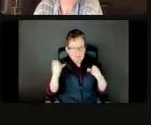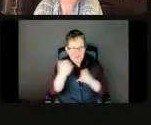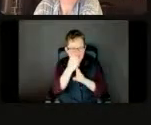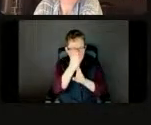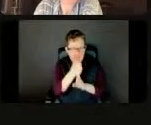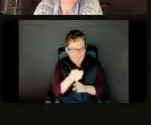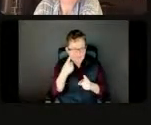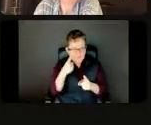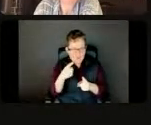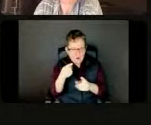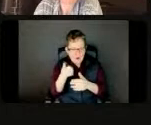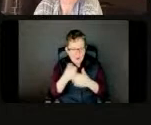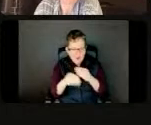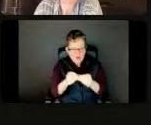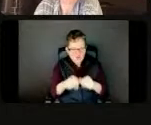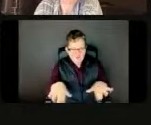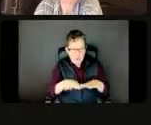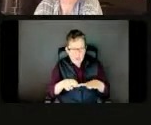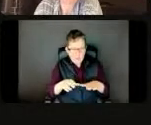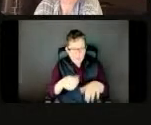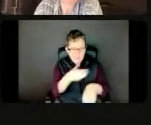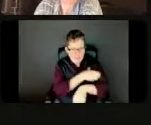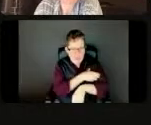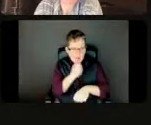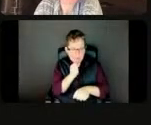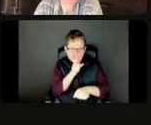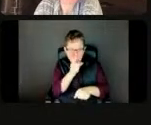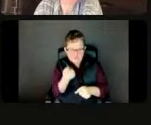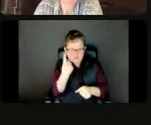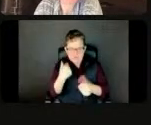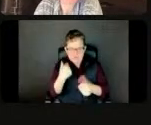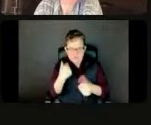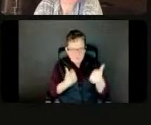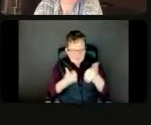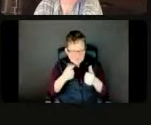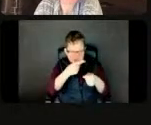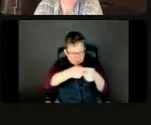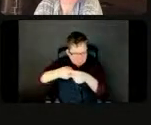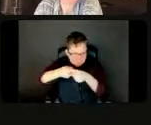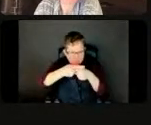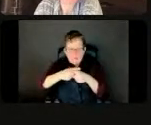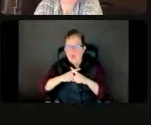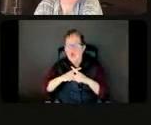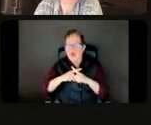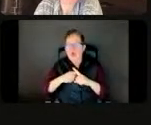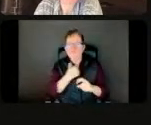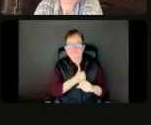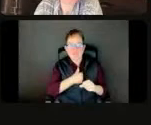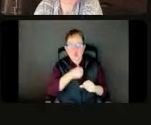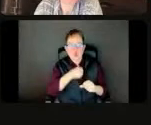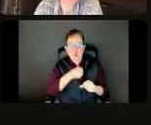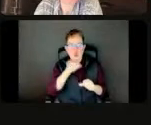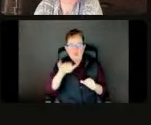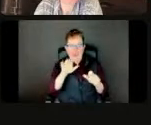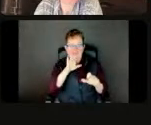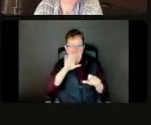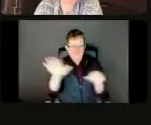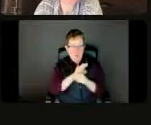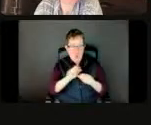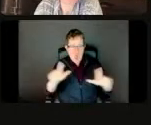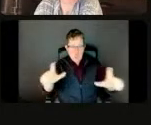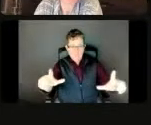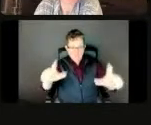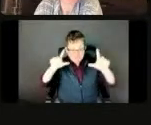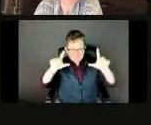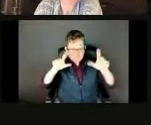underground power? I mean, I'm sure it's none of those places, but I'm so sorry. So that entire thing, that's a close-up of what that